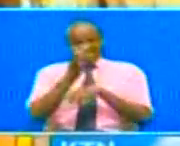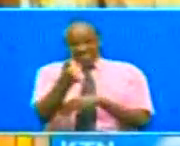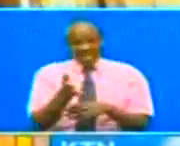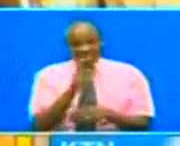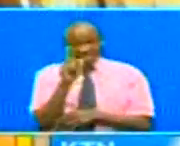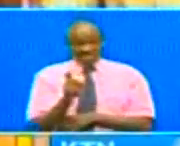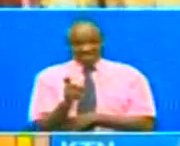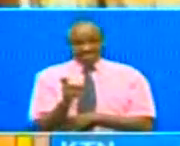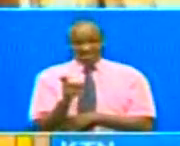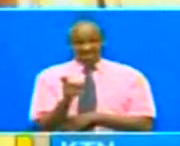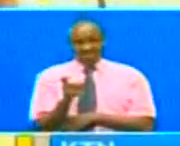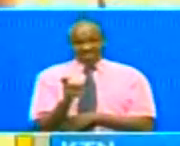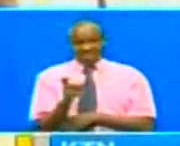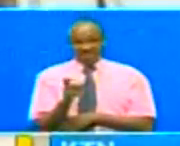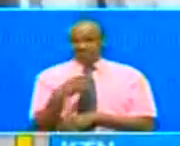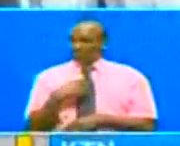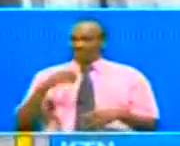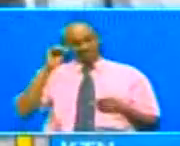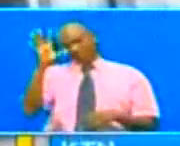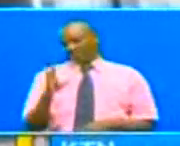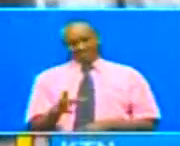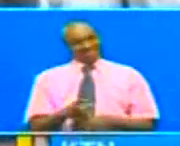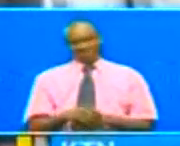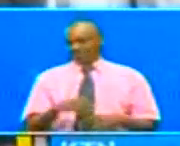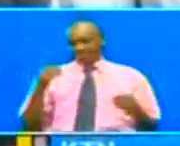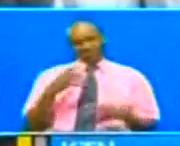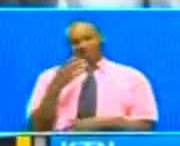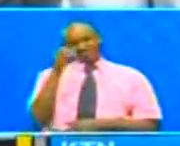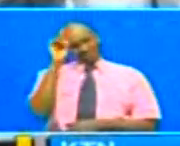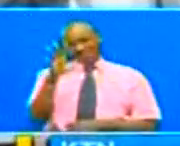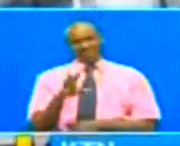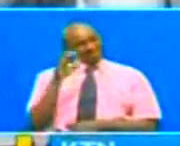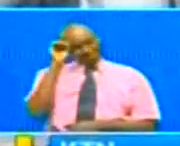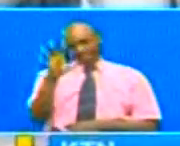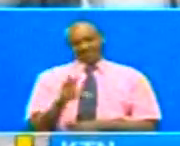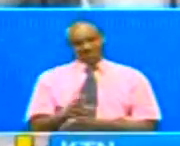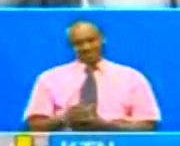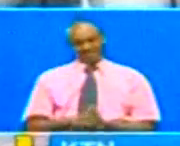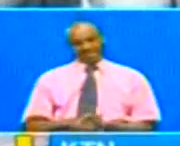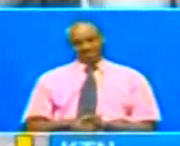Your turn is a surprise.